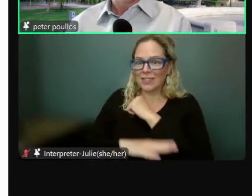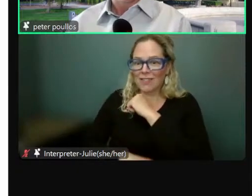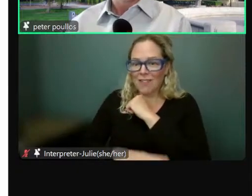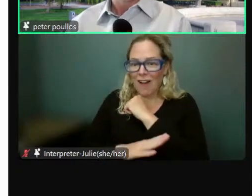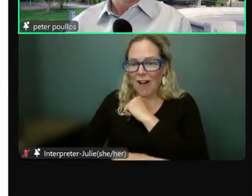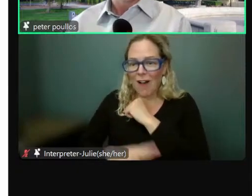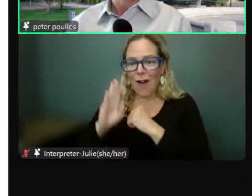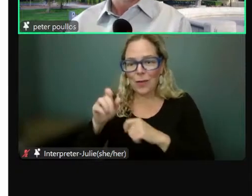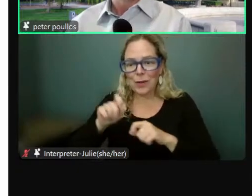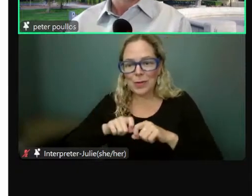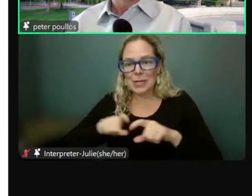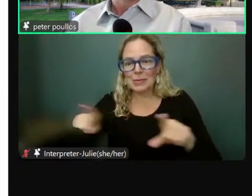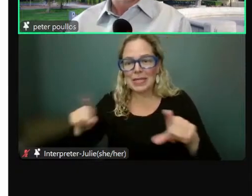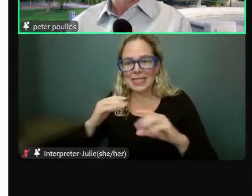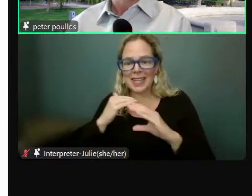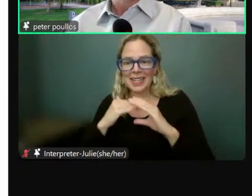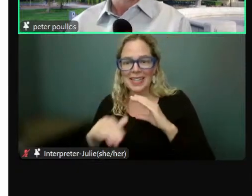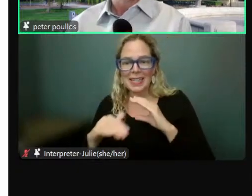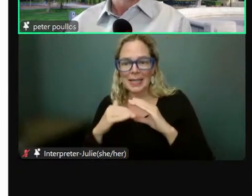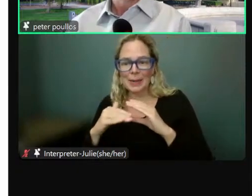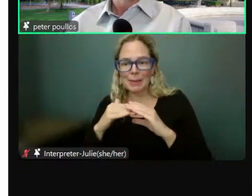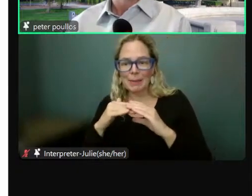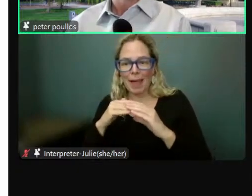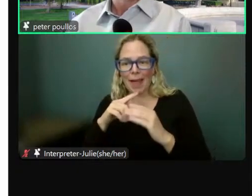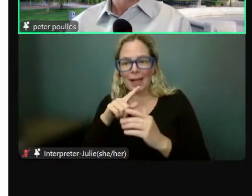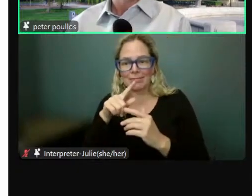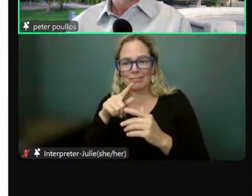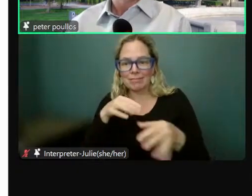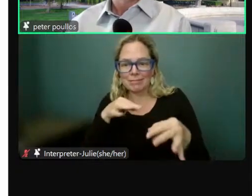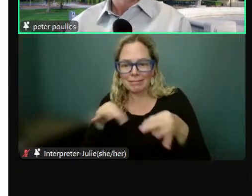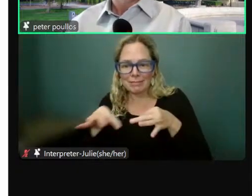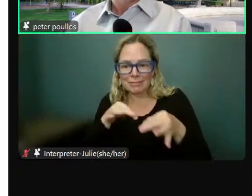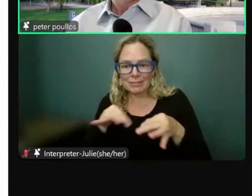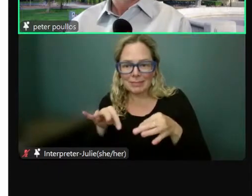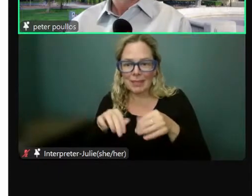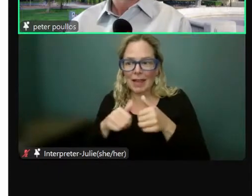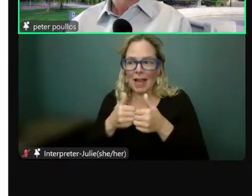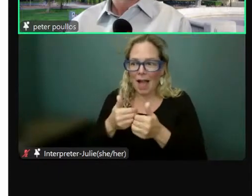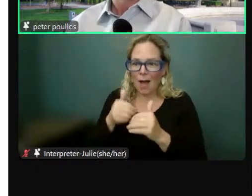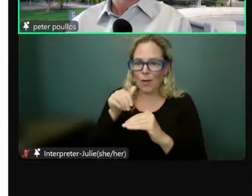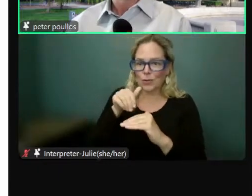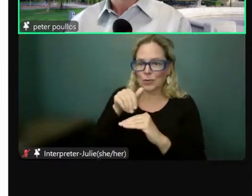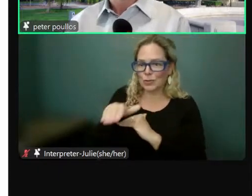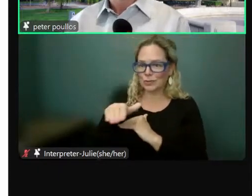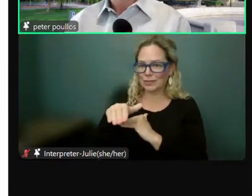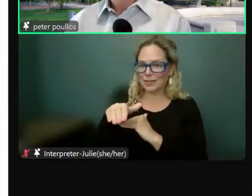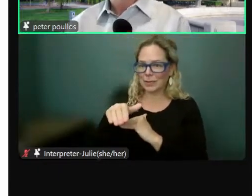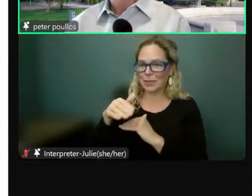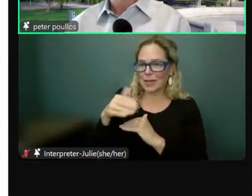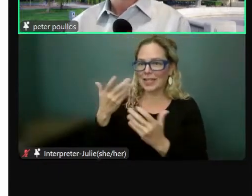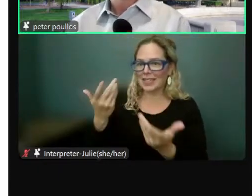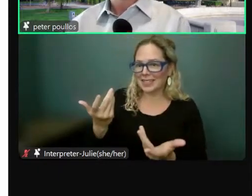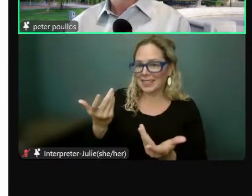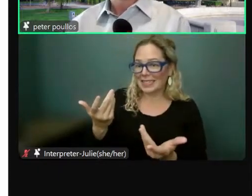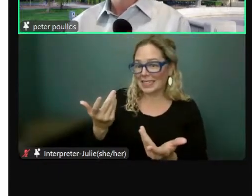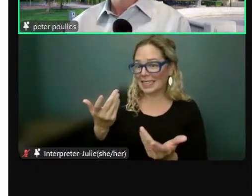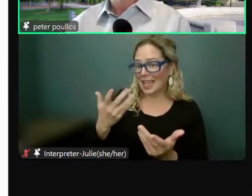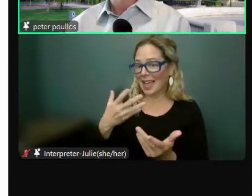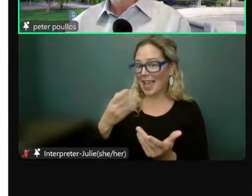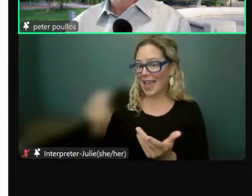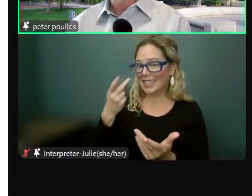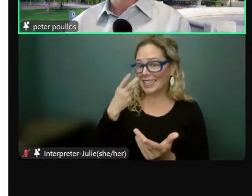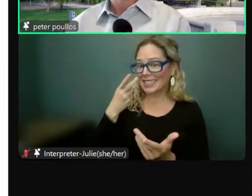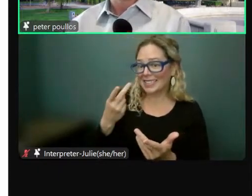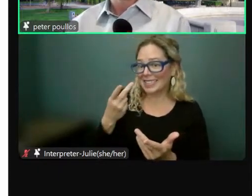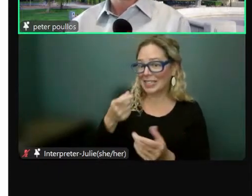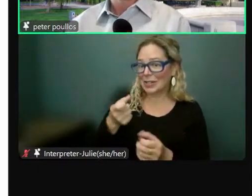out an email detailing how to submit. And see you next